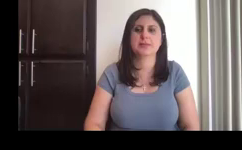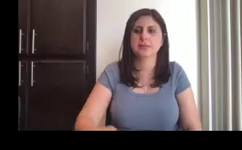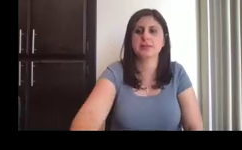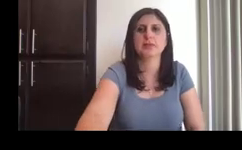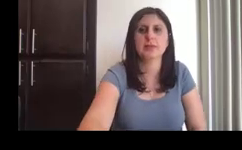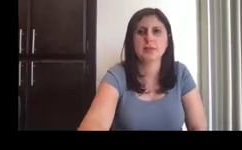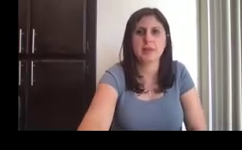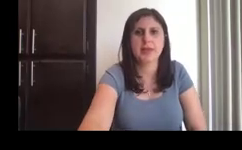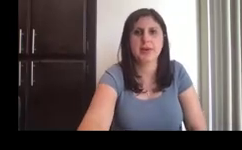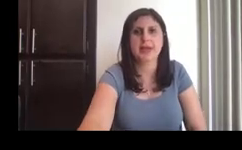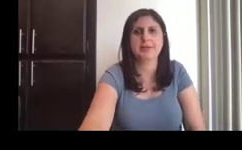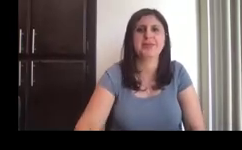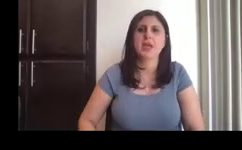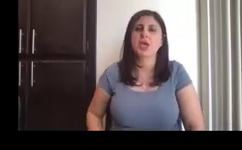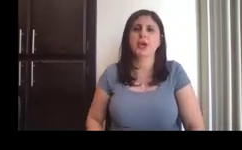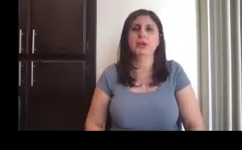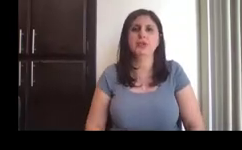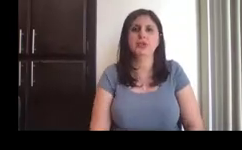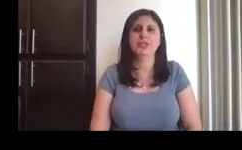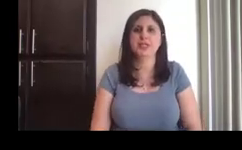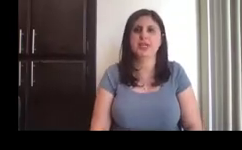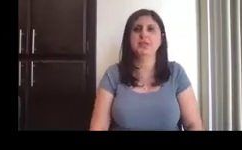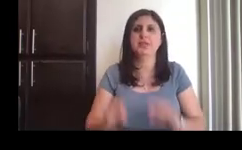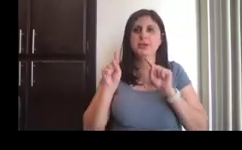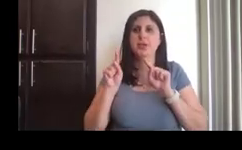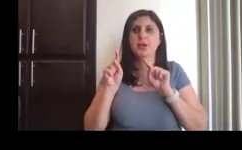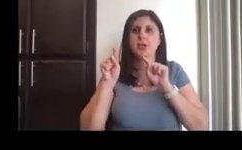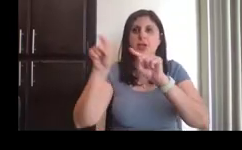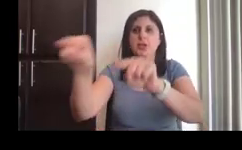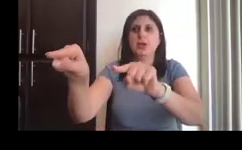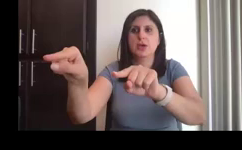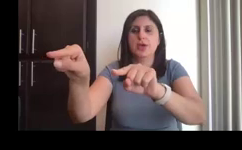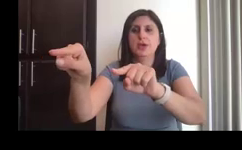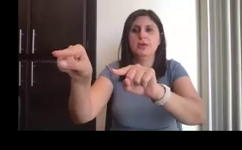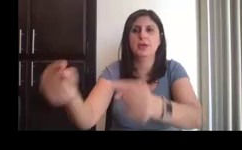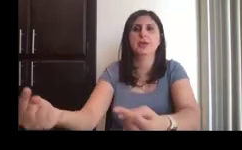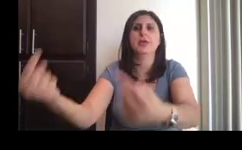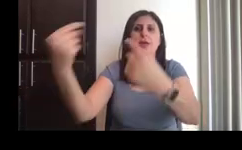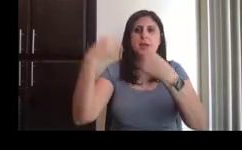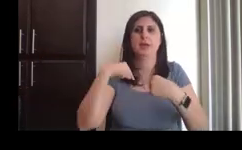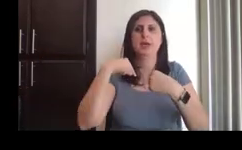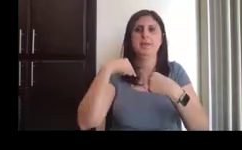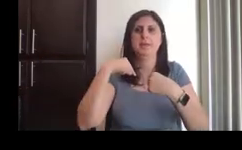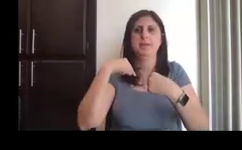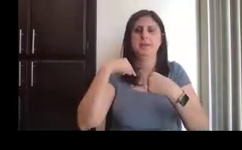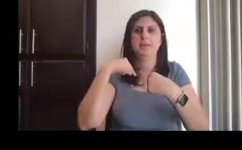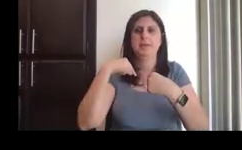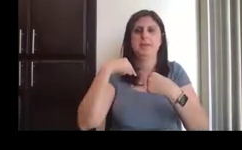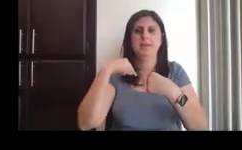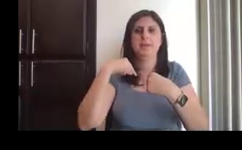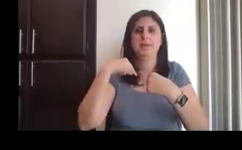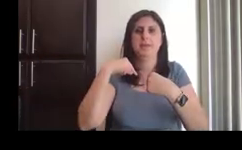Um, yeah. Go to versus come to. Go, come.